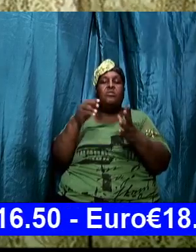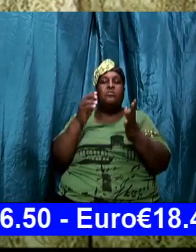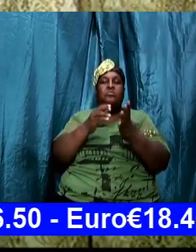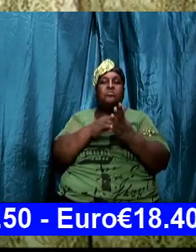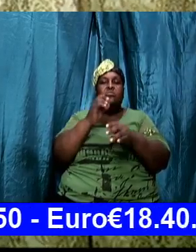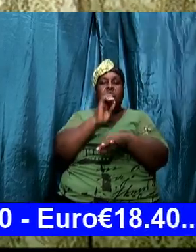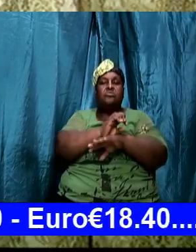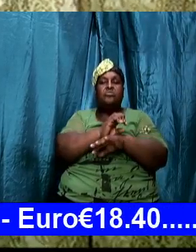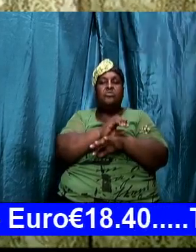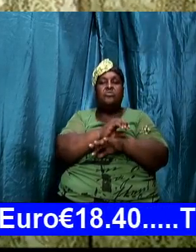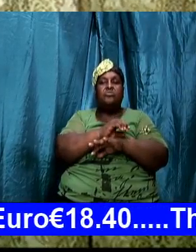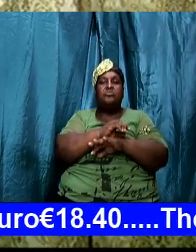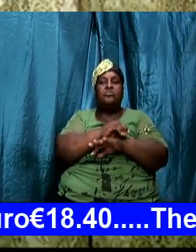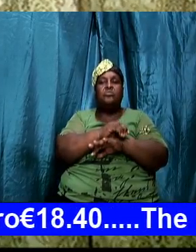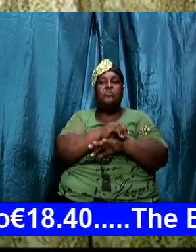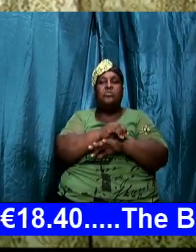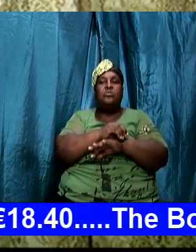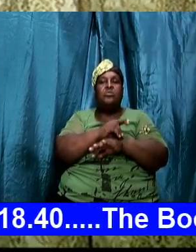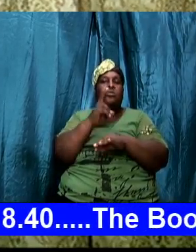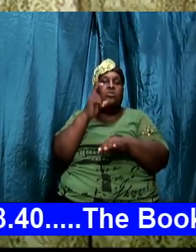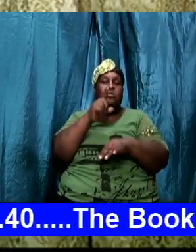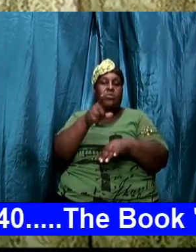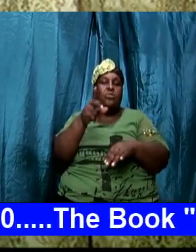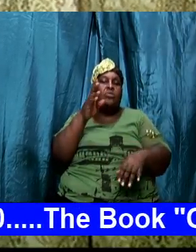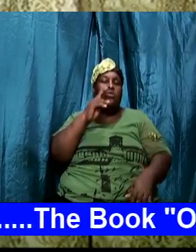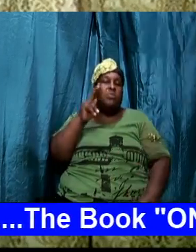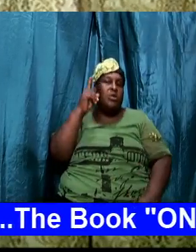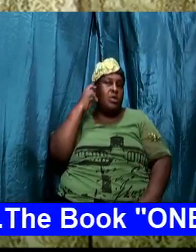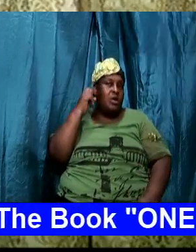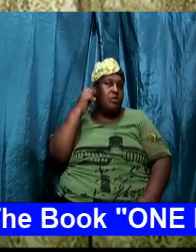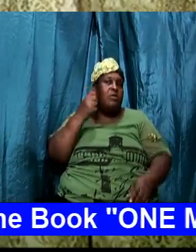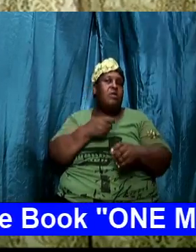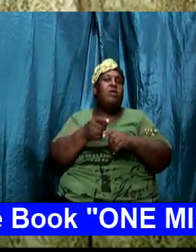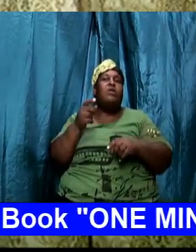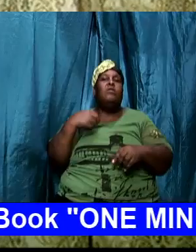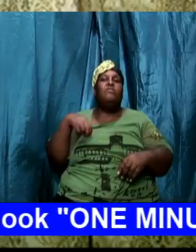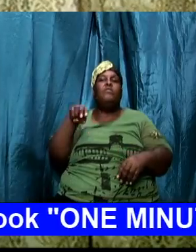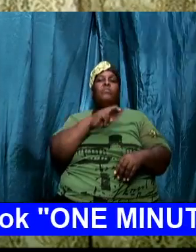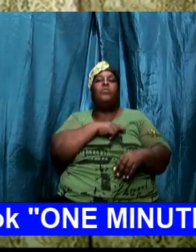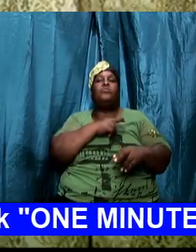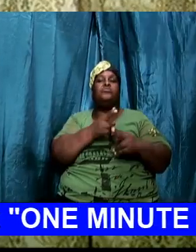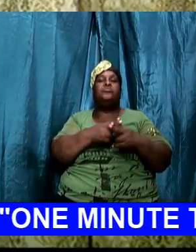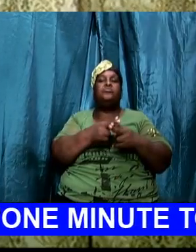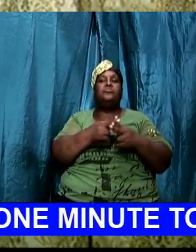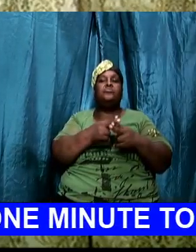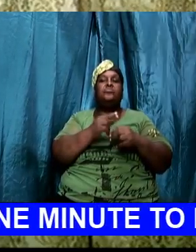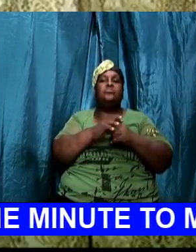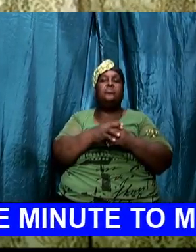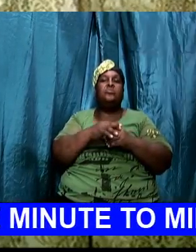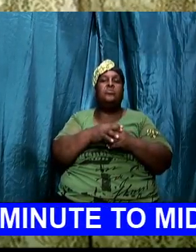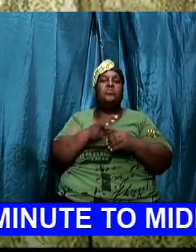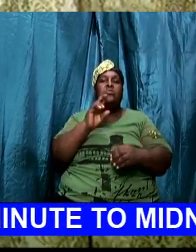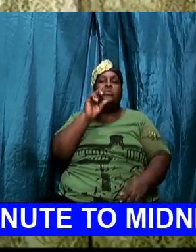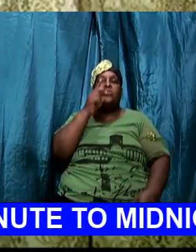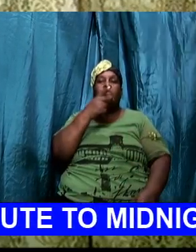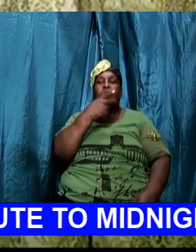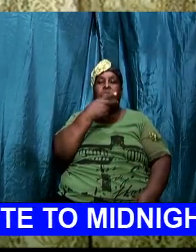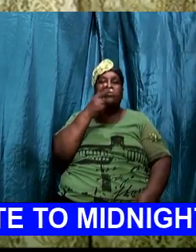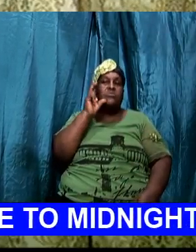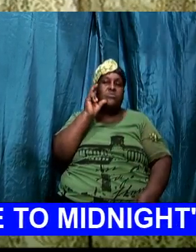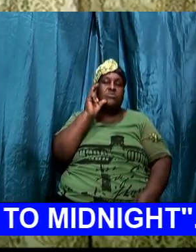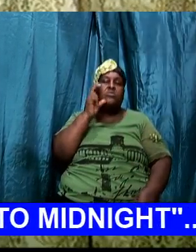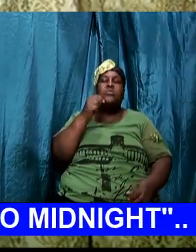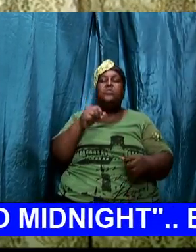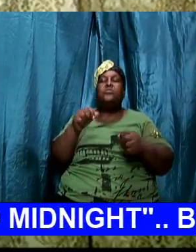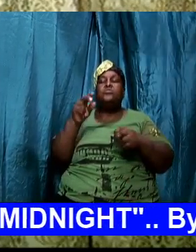are going to be working on that. You will be hearing from us on that shortly. But until then, Sunday